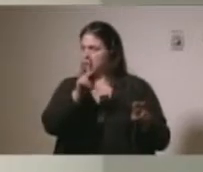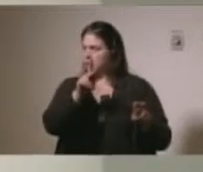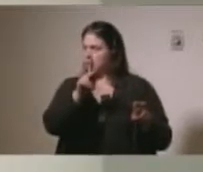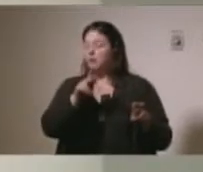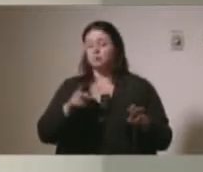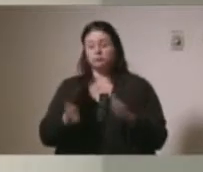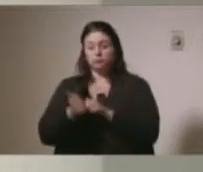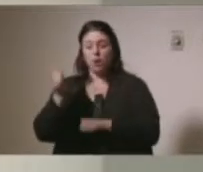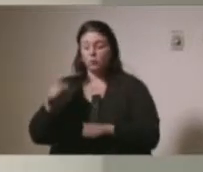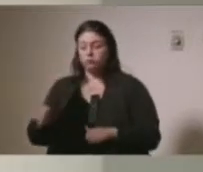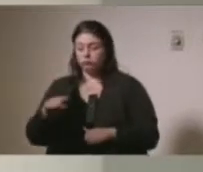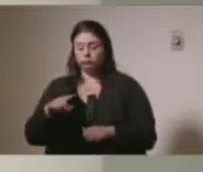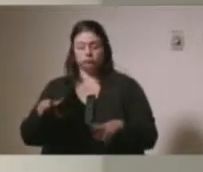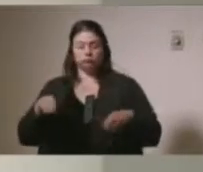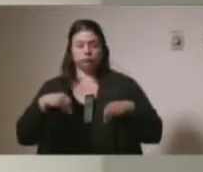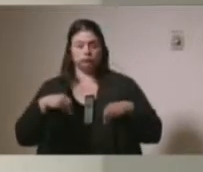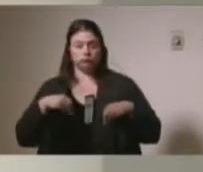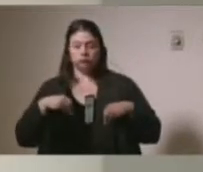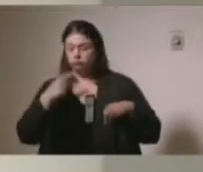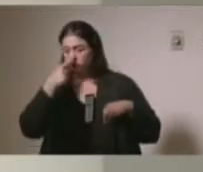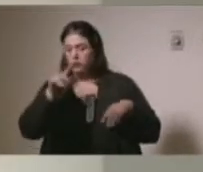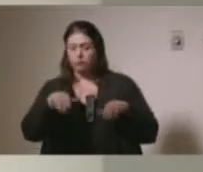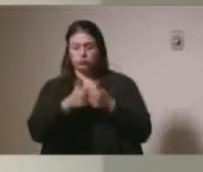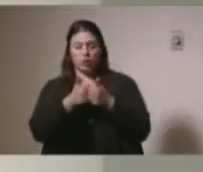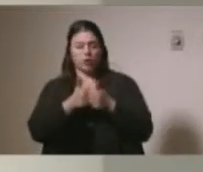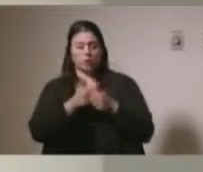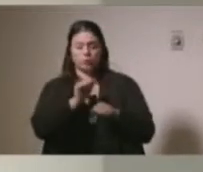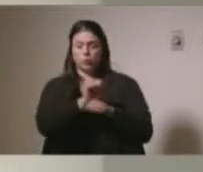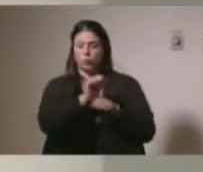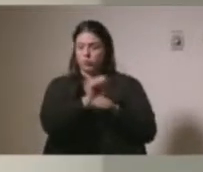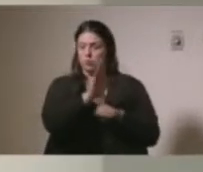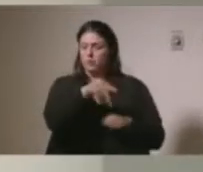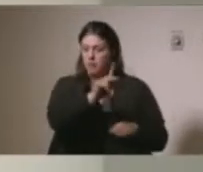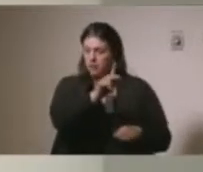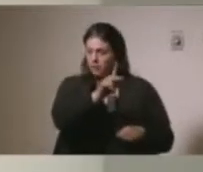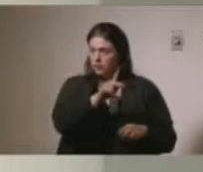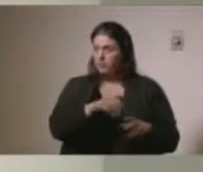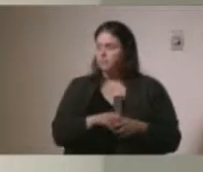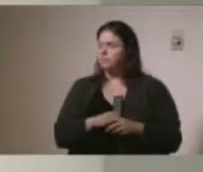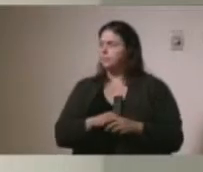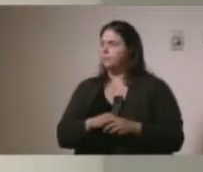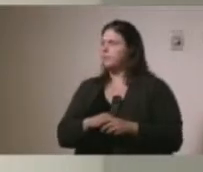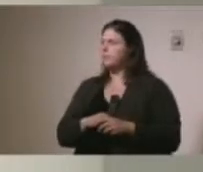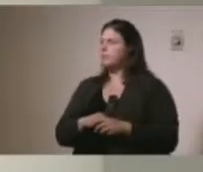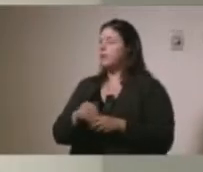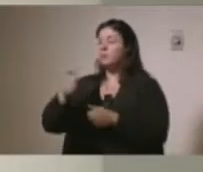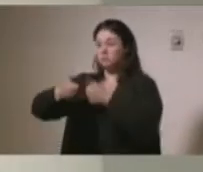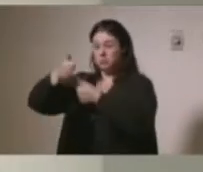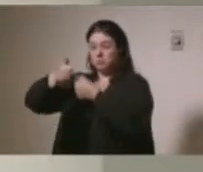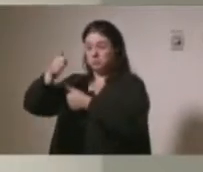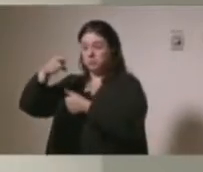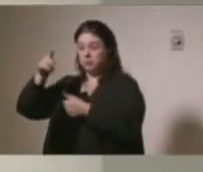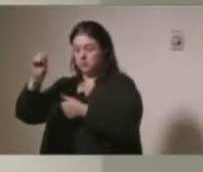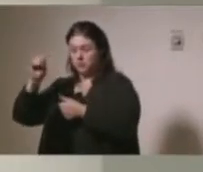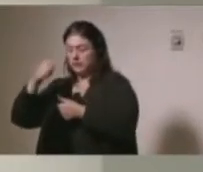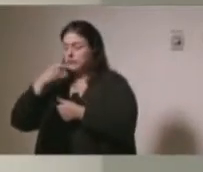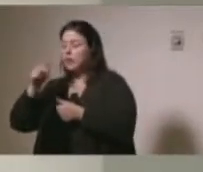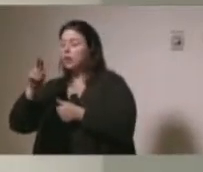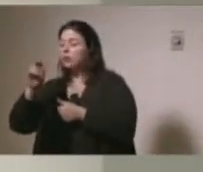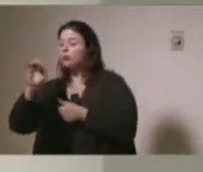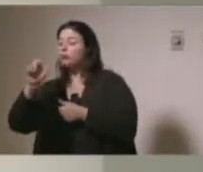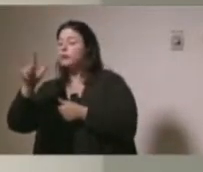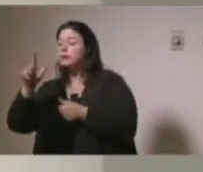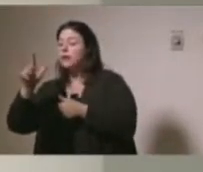that challenge. At the highest level of Post, we have been told that retail network people will be considered for